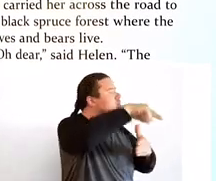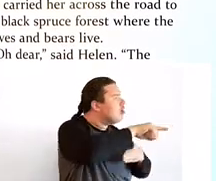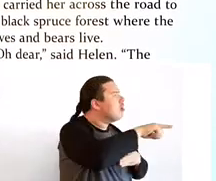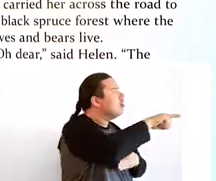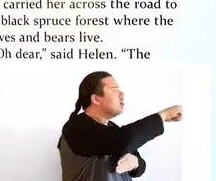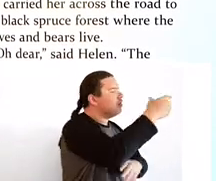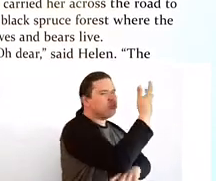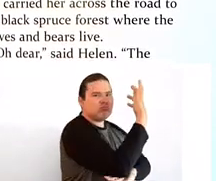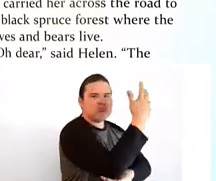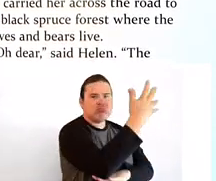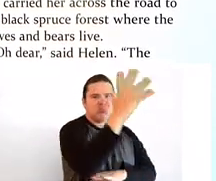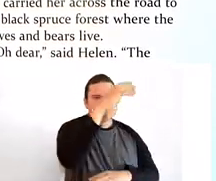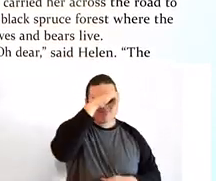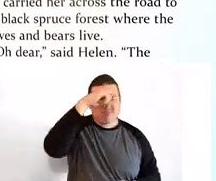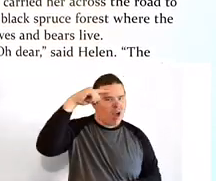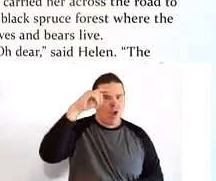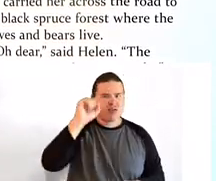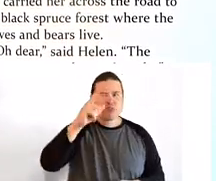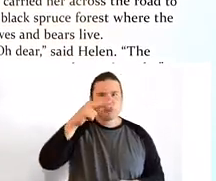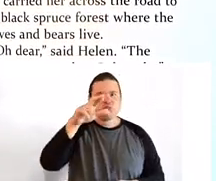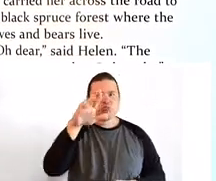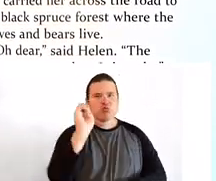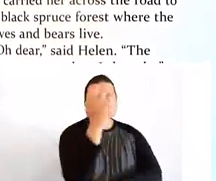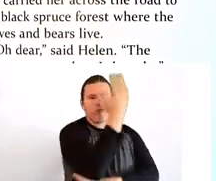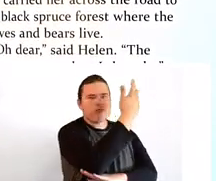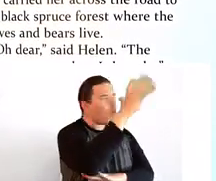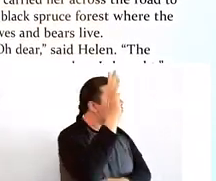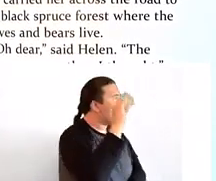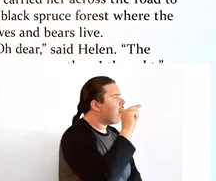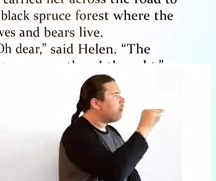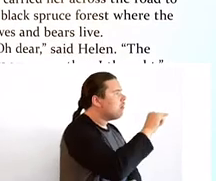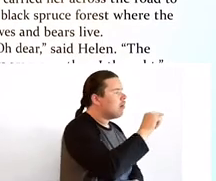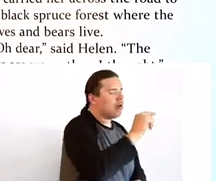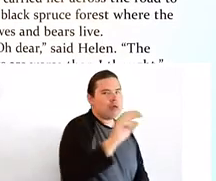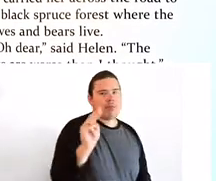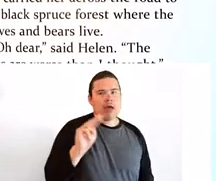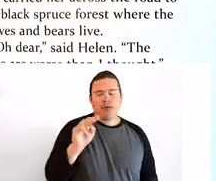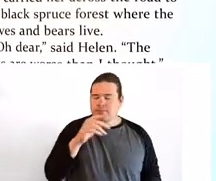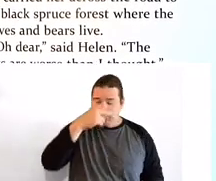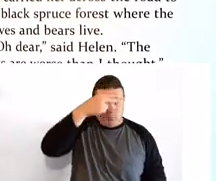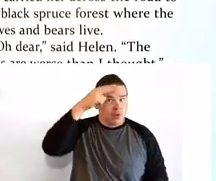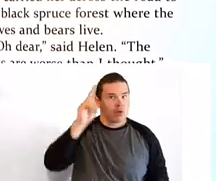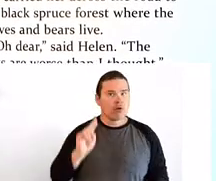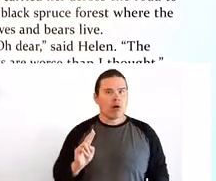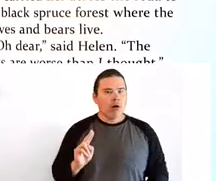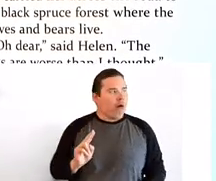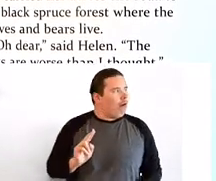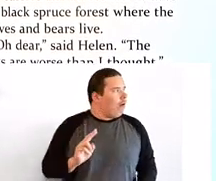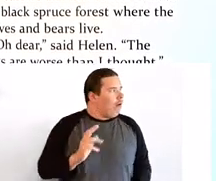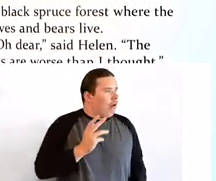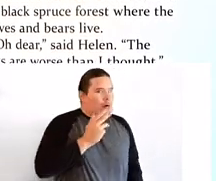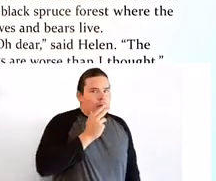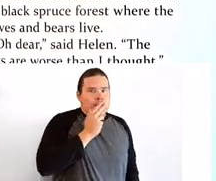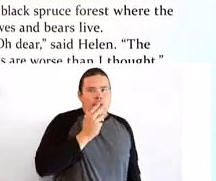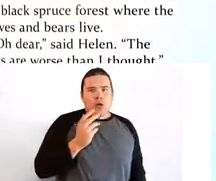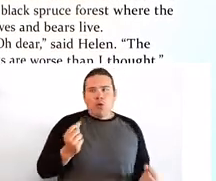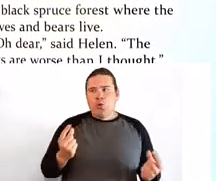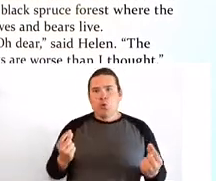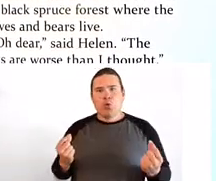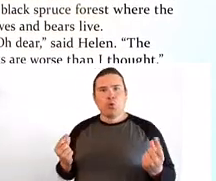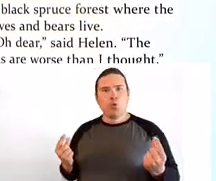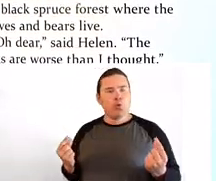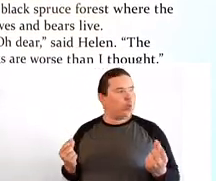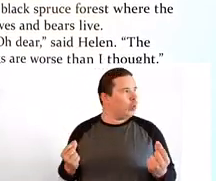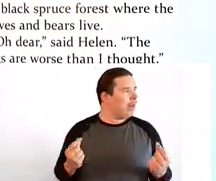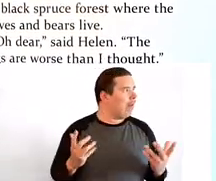across the road to the black spruce forest where the wolves and bears live. "Oh dear," said Helen.